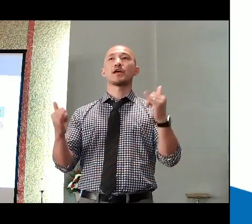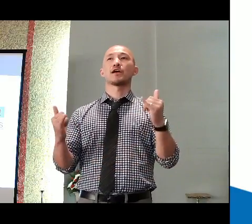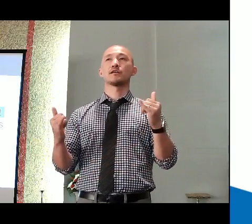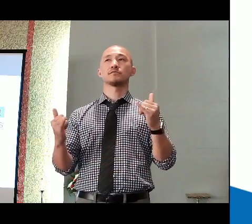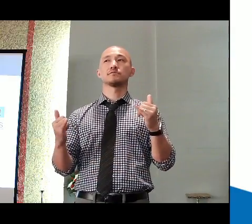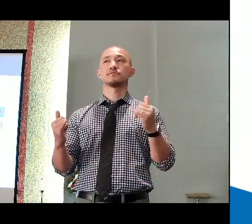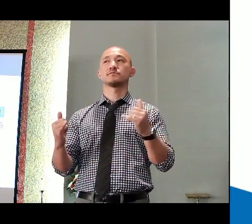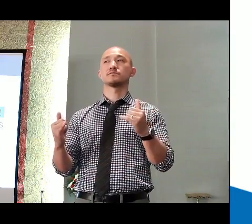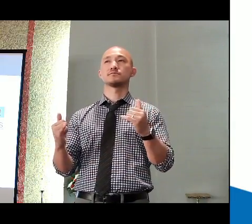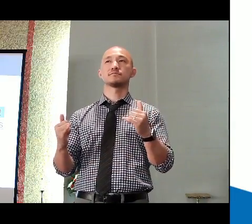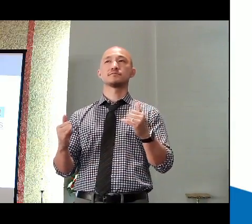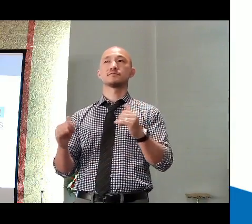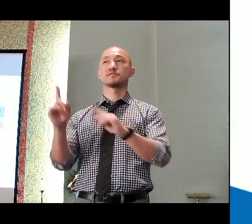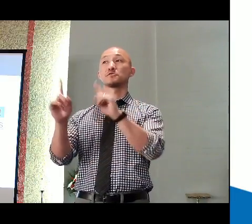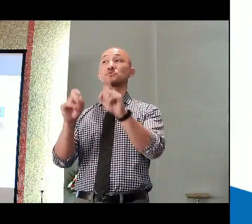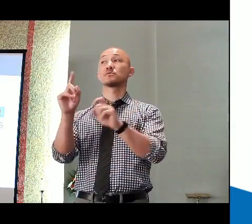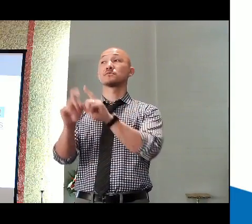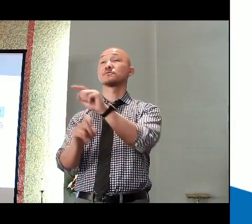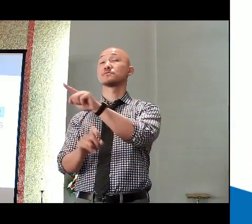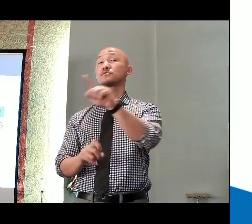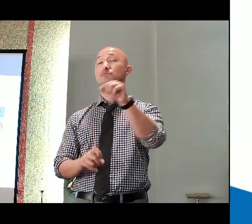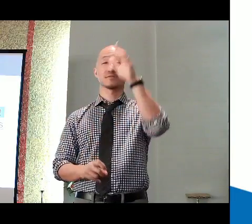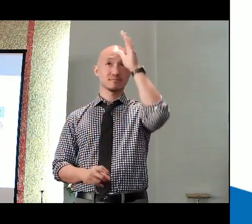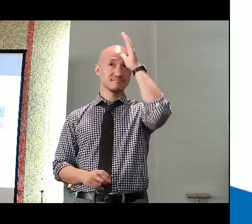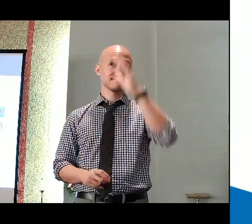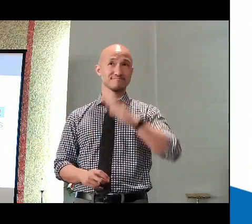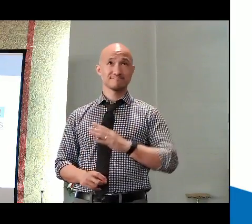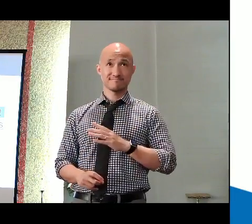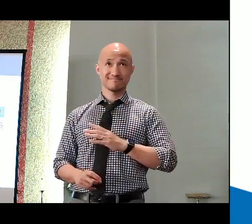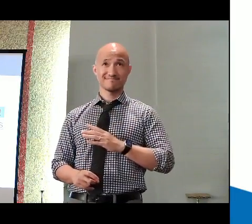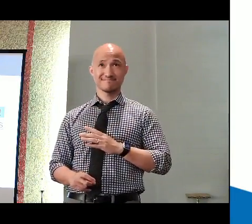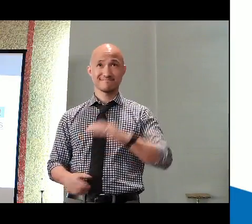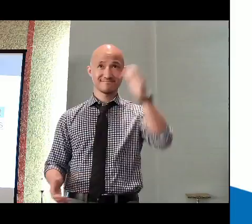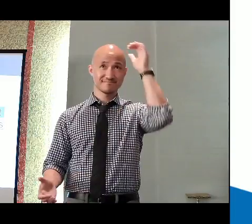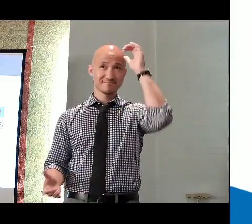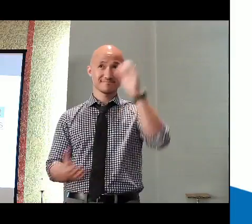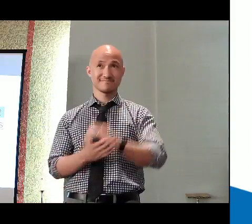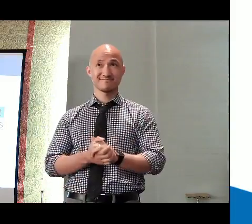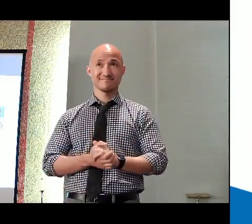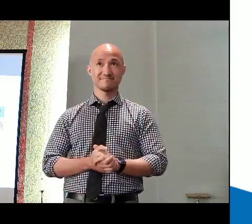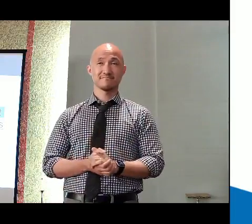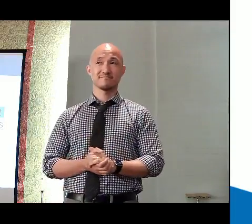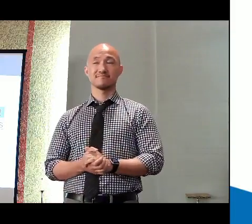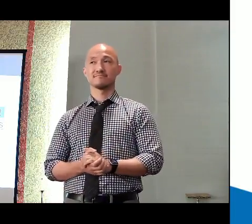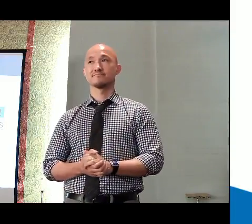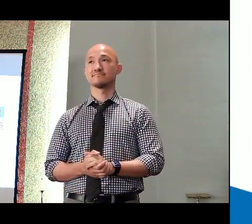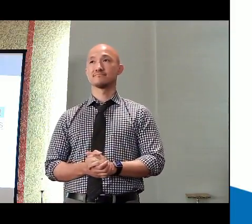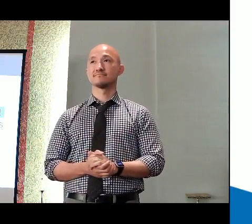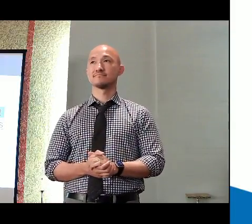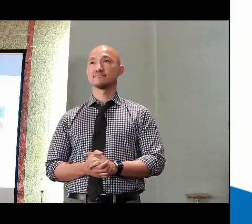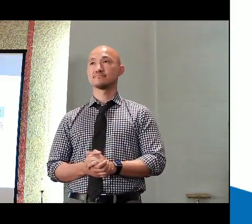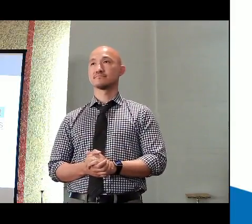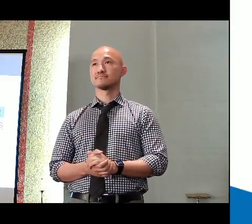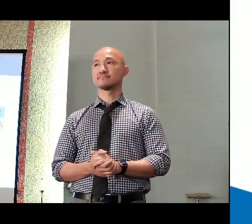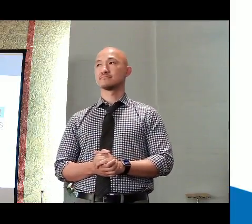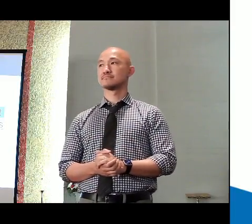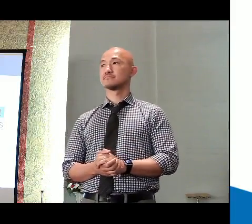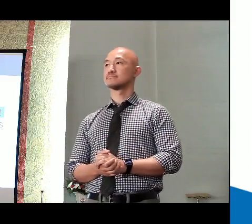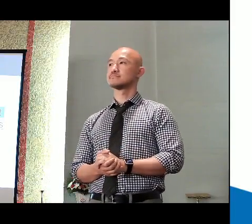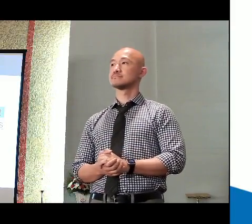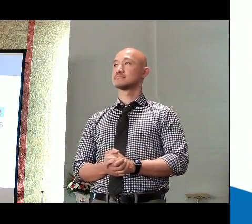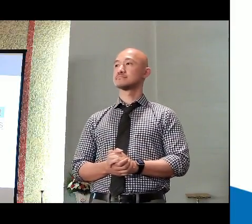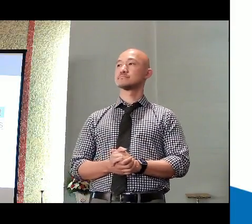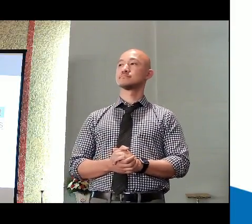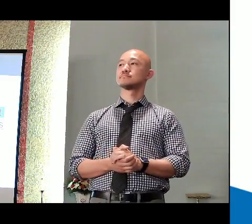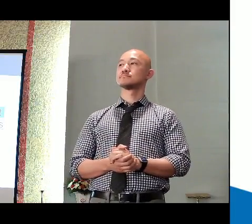to understand headship and this consideration we're discussing here. Can the members